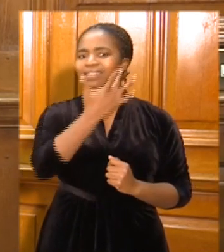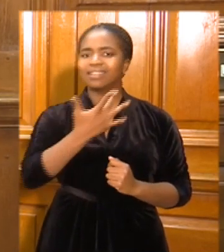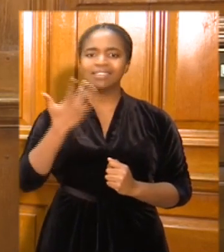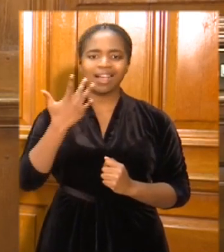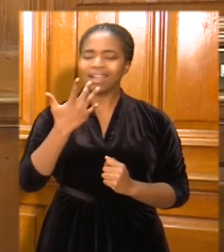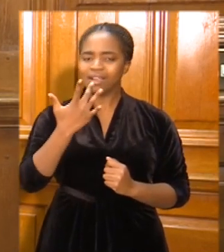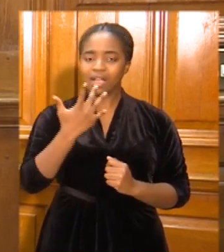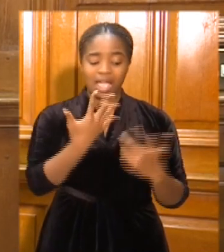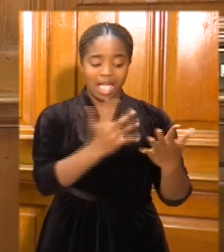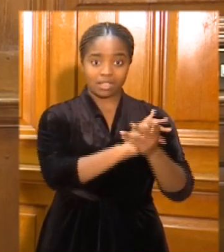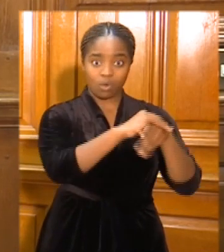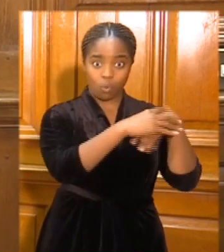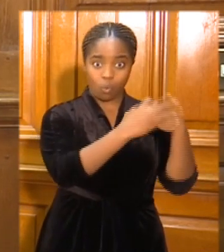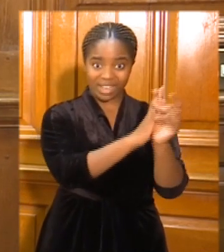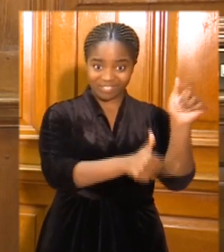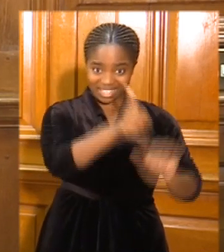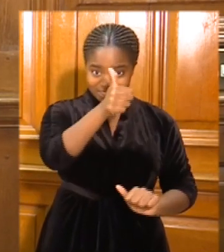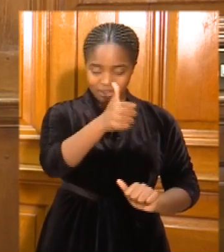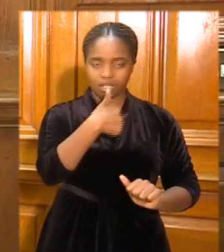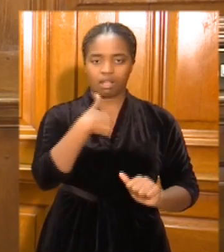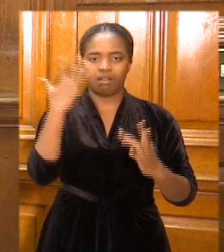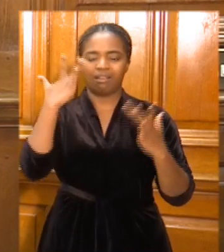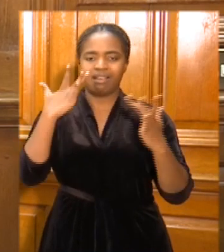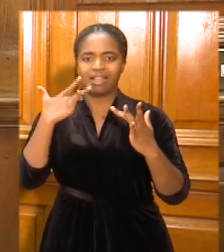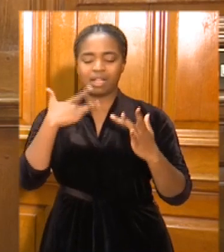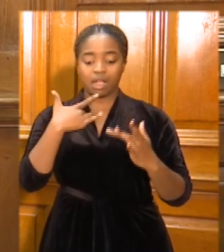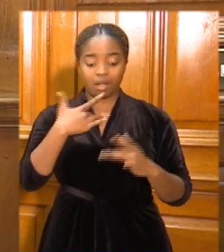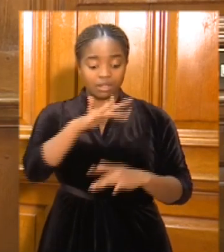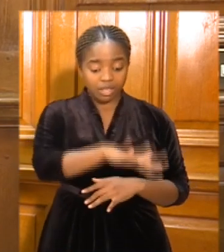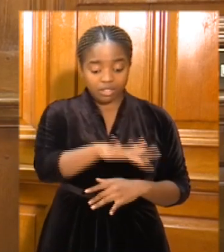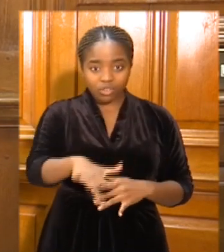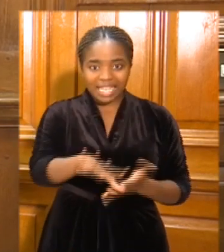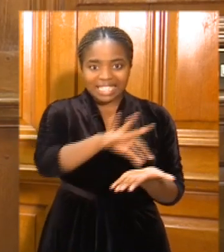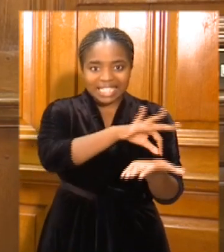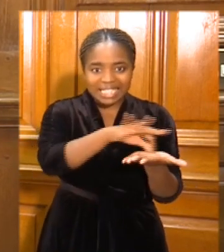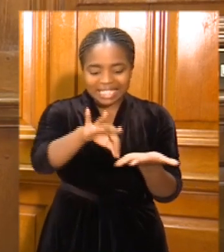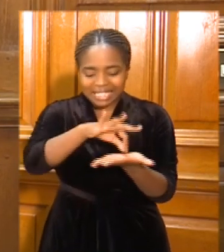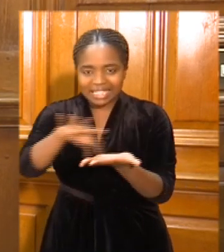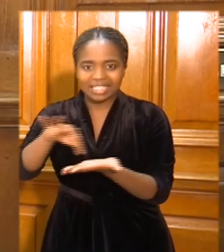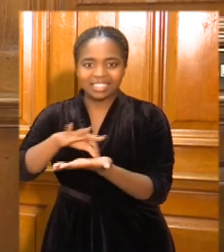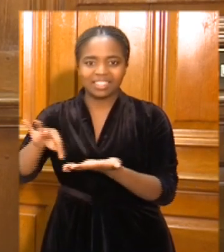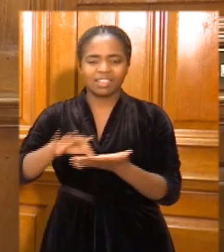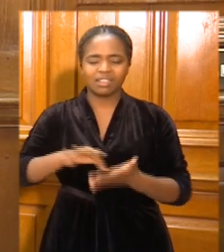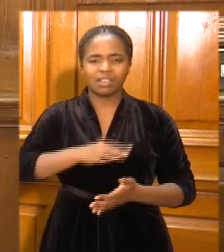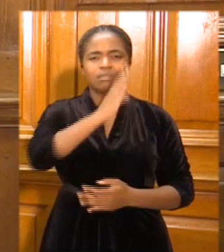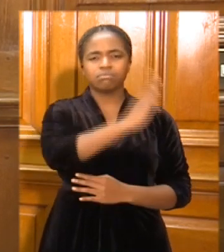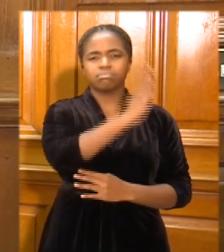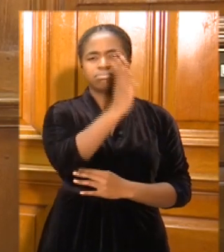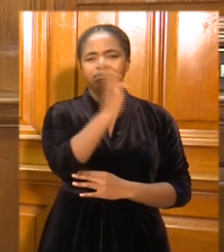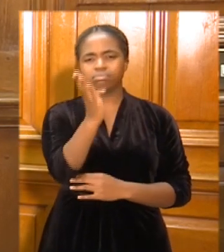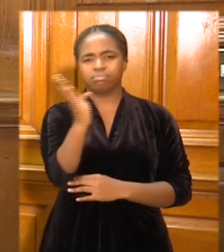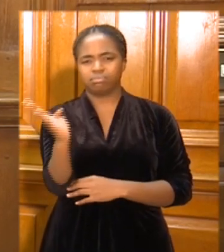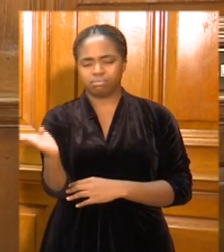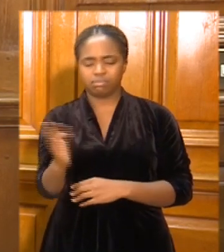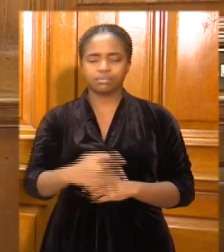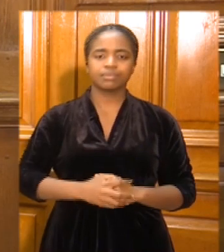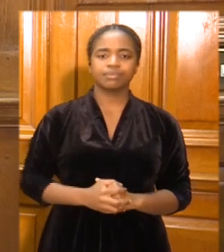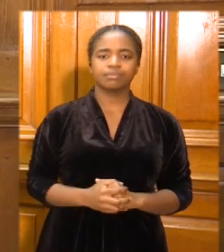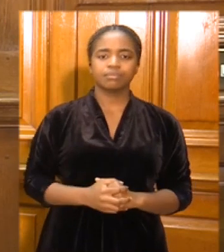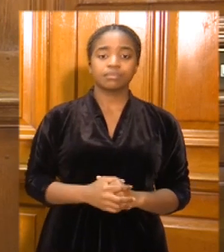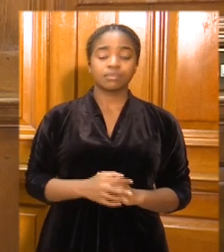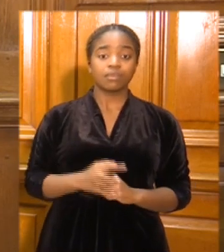unwashed hands, and cleaning surfaces that we touch regularly. It is through diligently